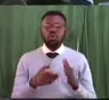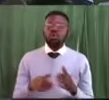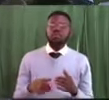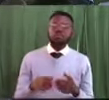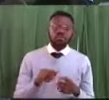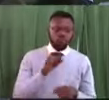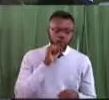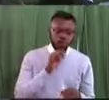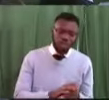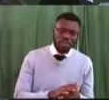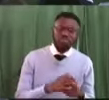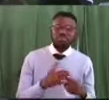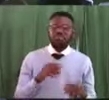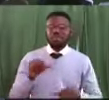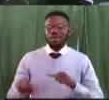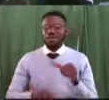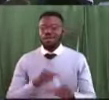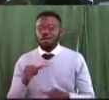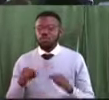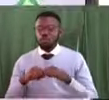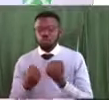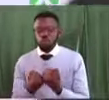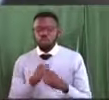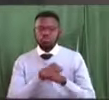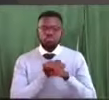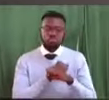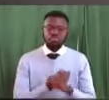made regarding social protection.